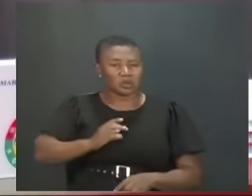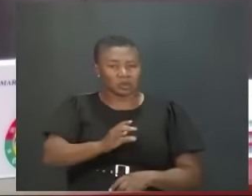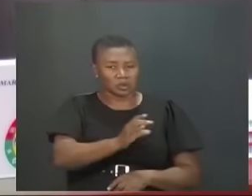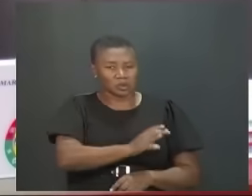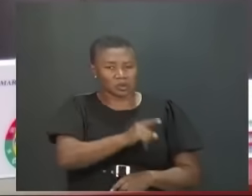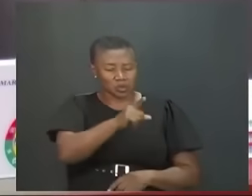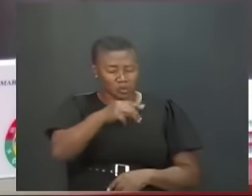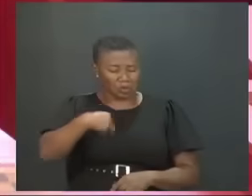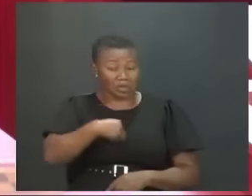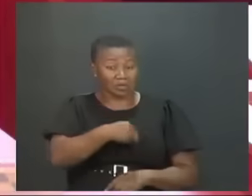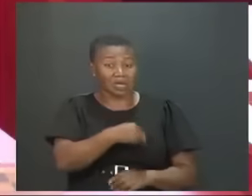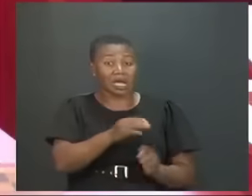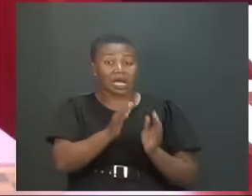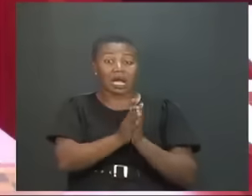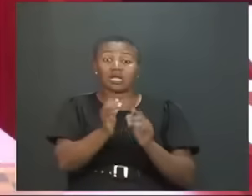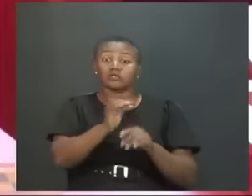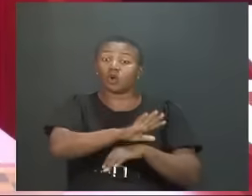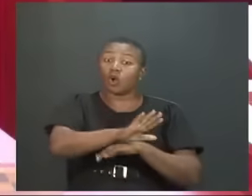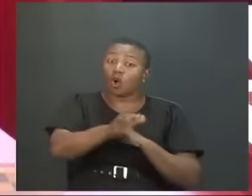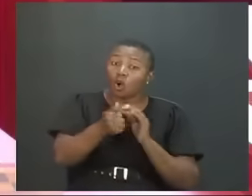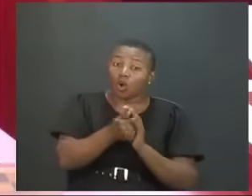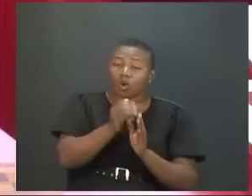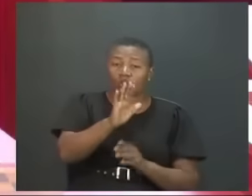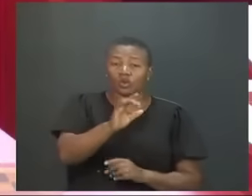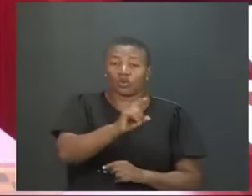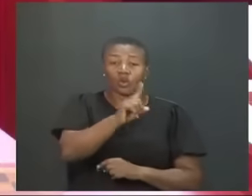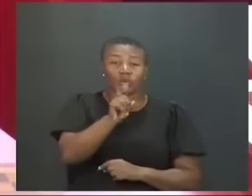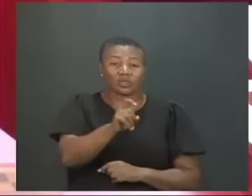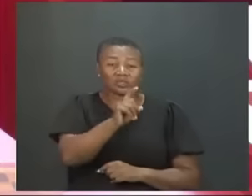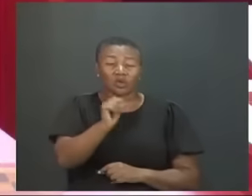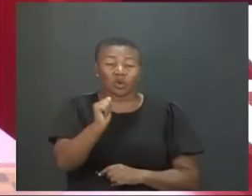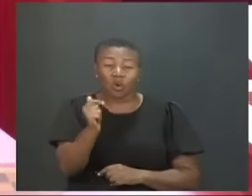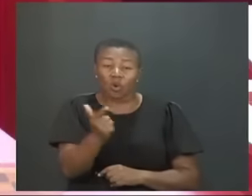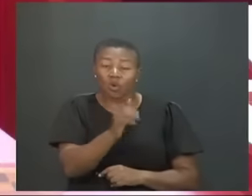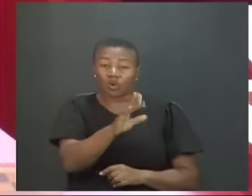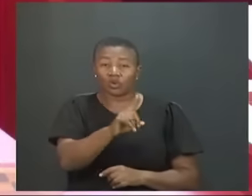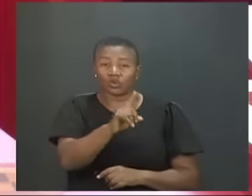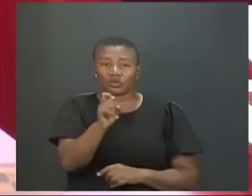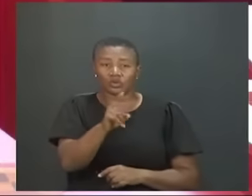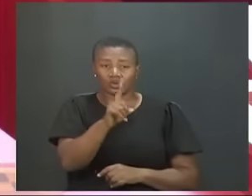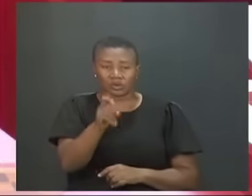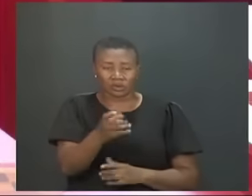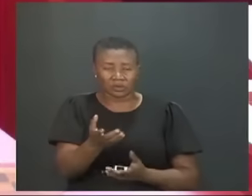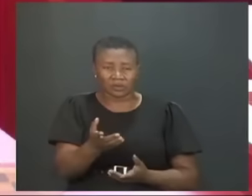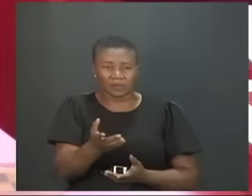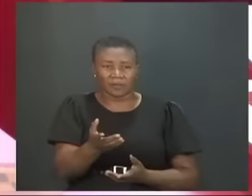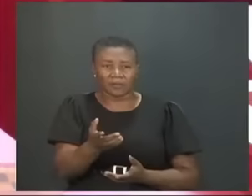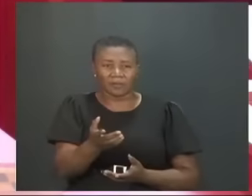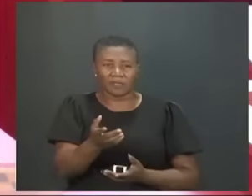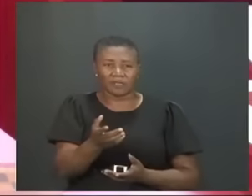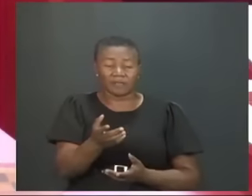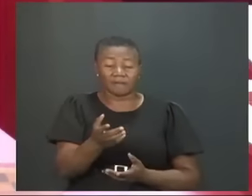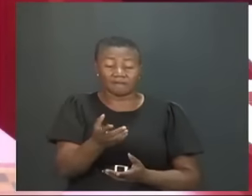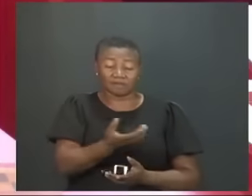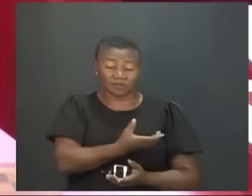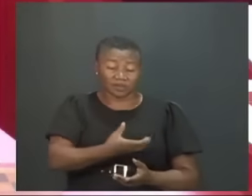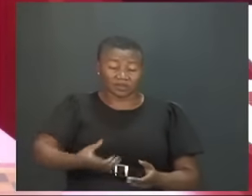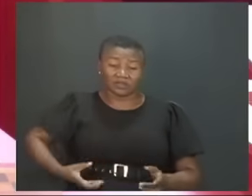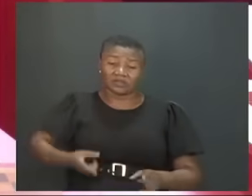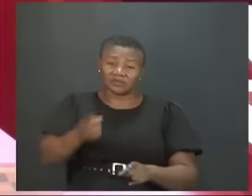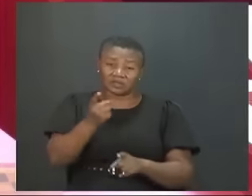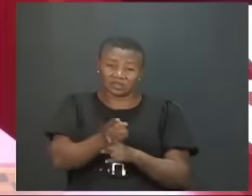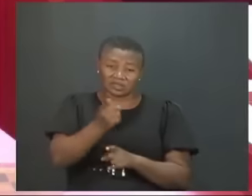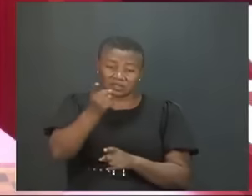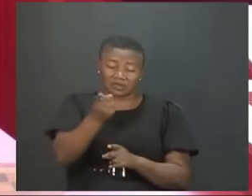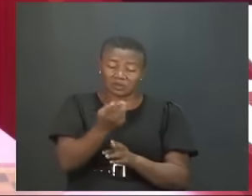questions. The Chief Justice nominee is ready and available and willing to answer all questions put